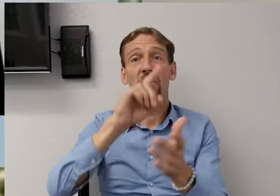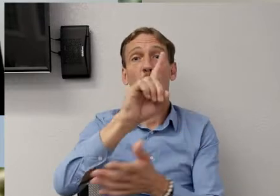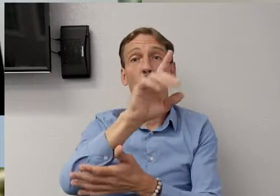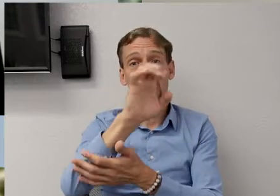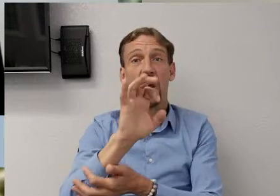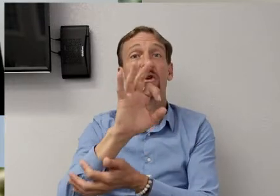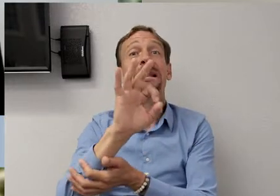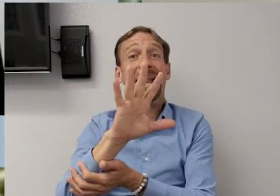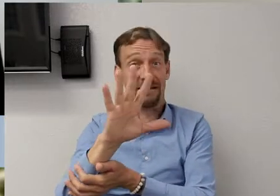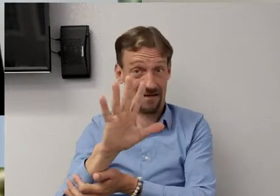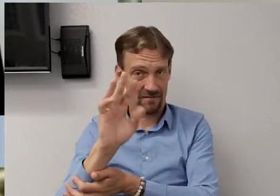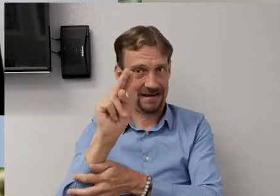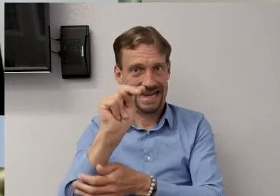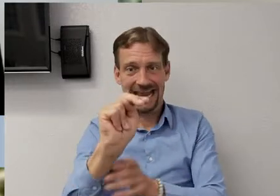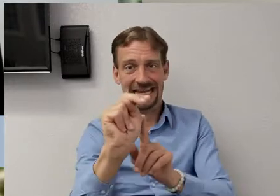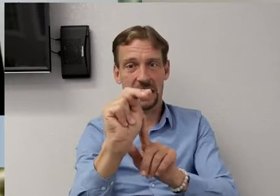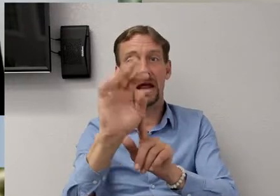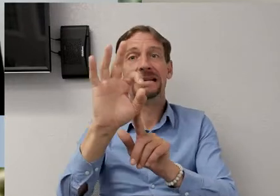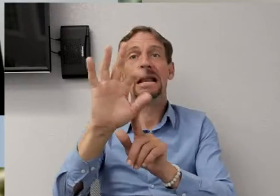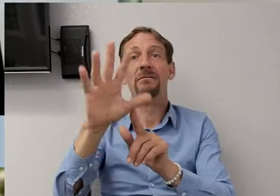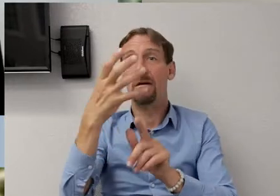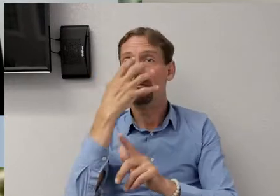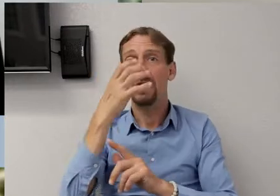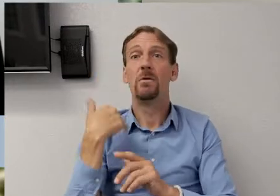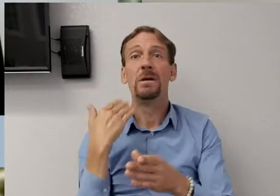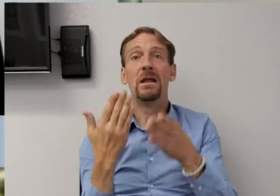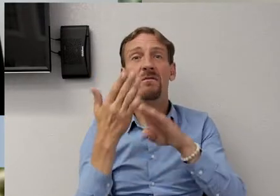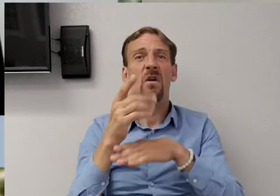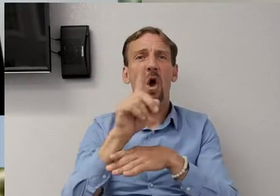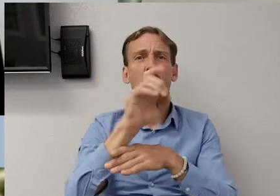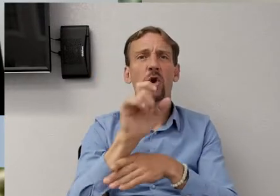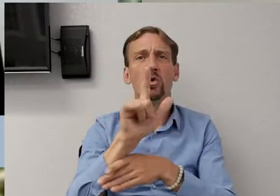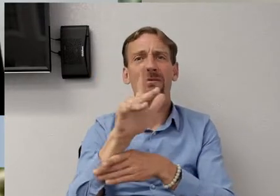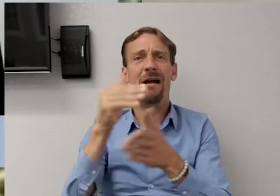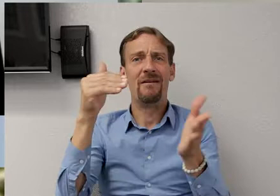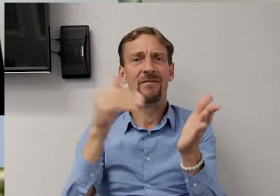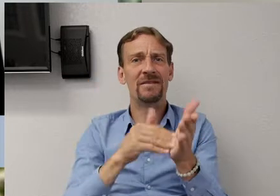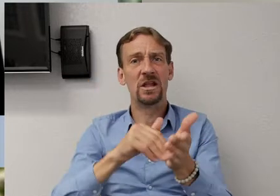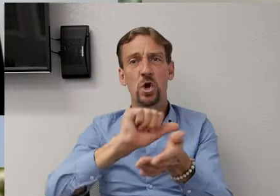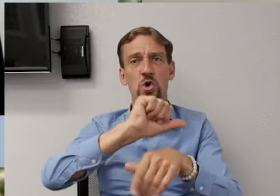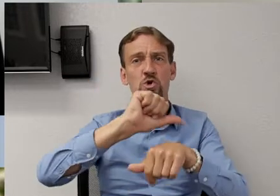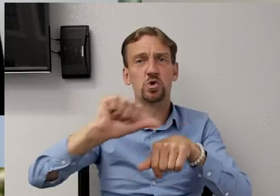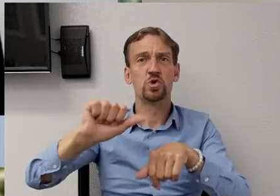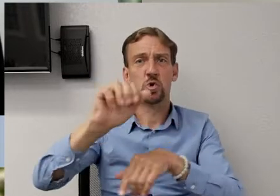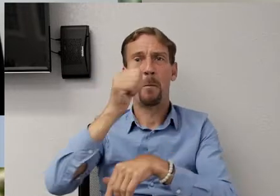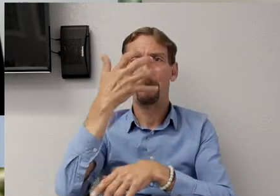75,100 N95 masks. We had more than 125,000 surgical masks,